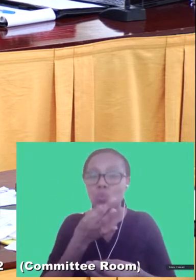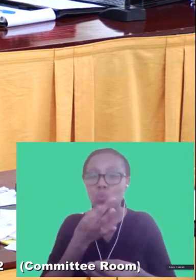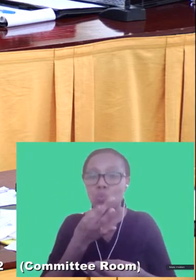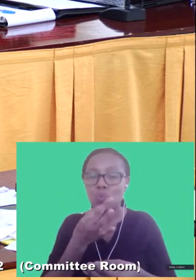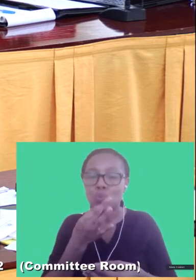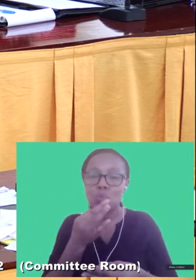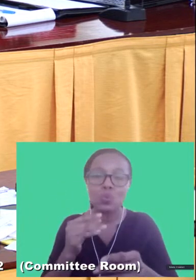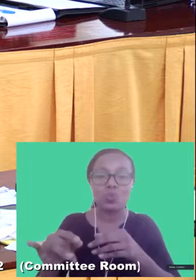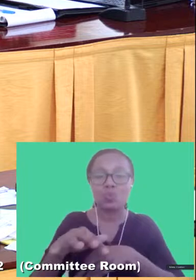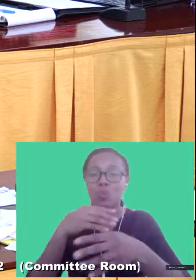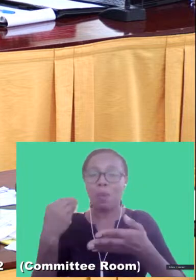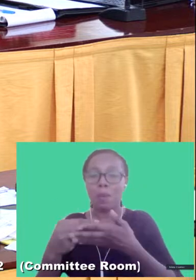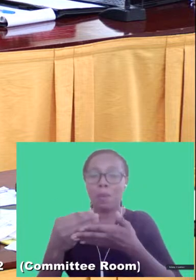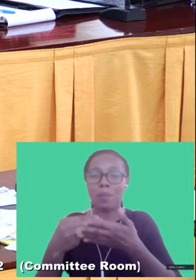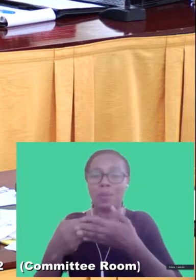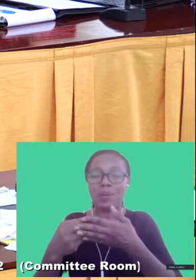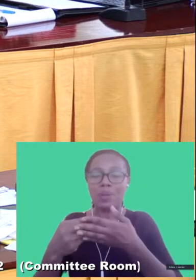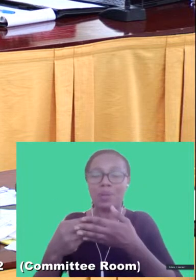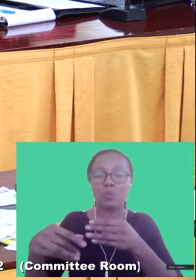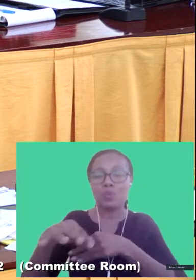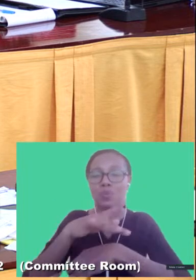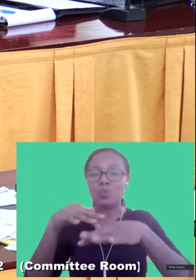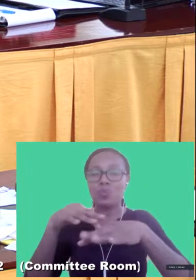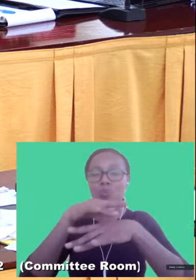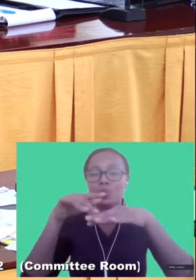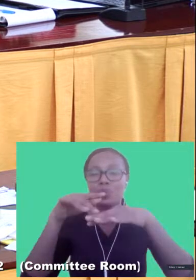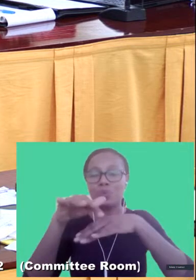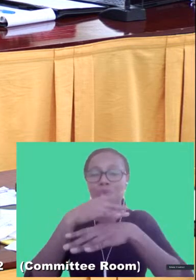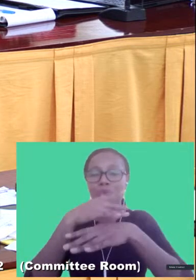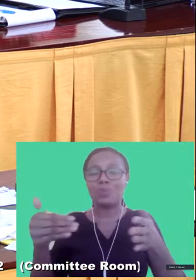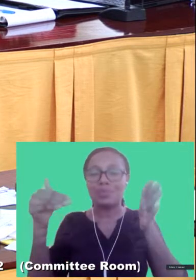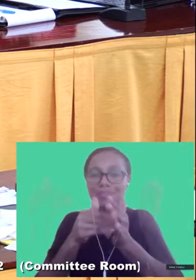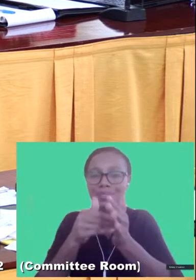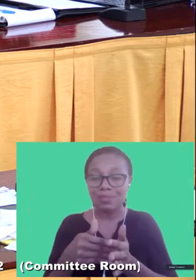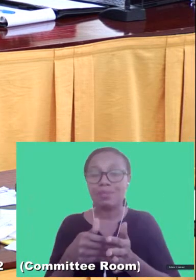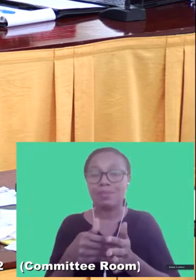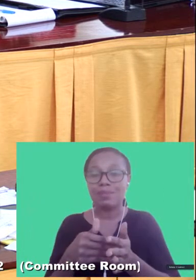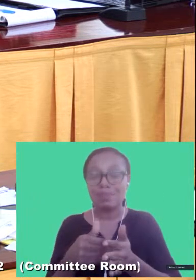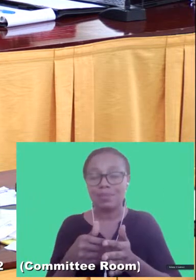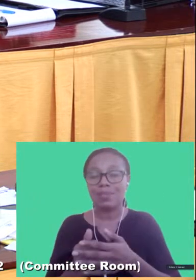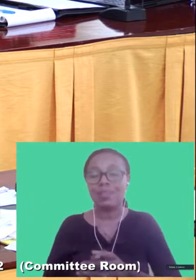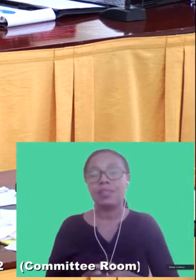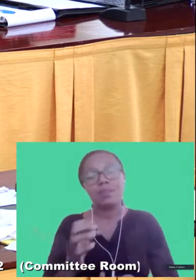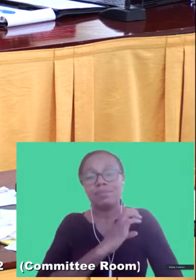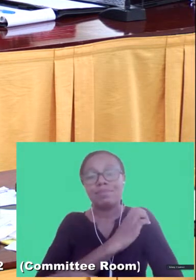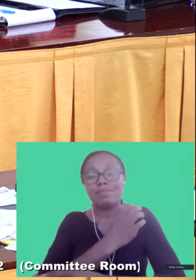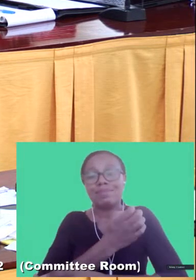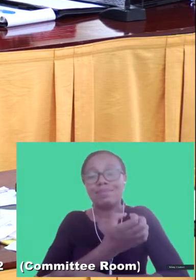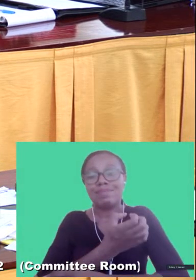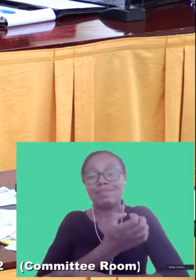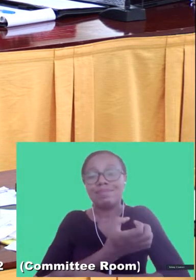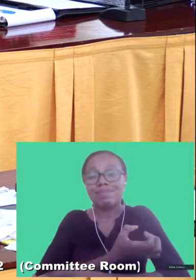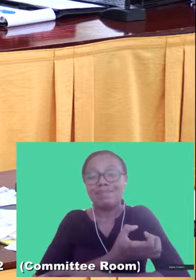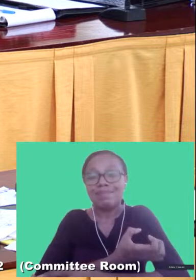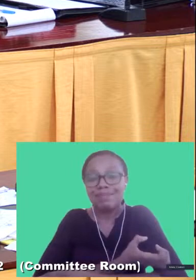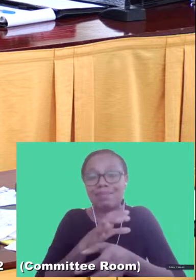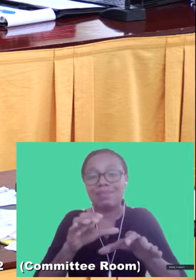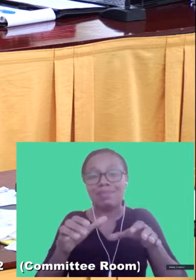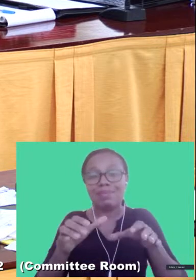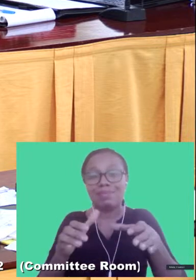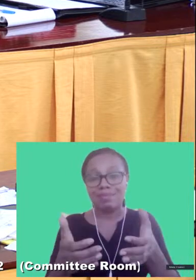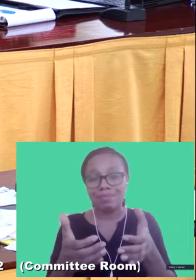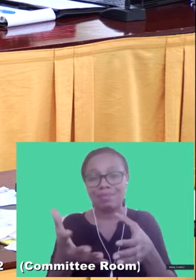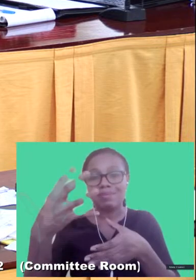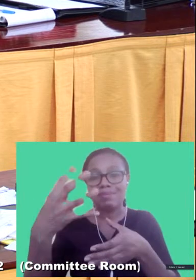energy sector has to play a major role in this. And in this regard, I want to say that there are a number of